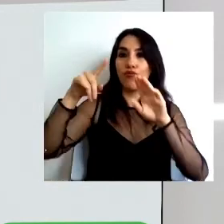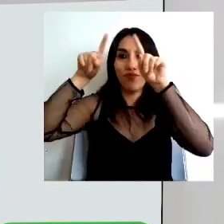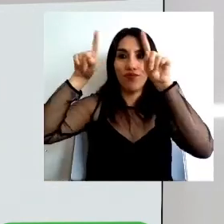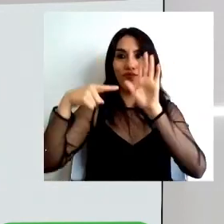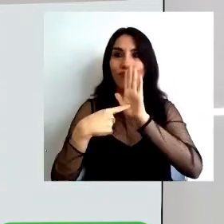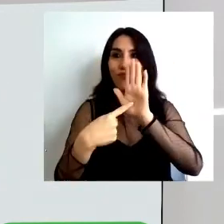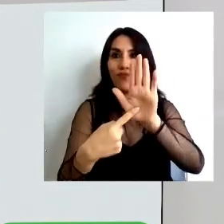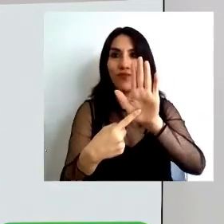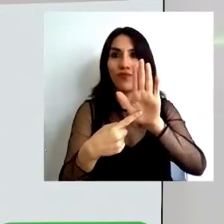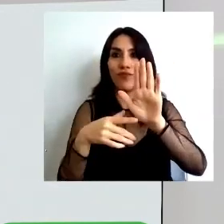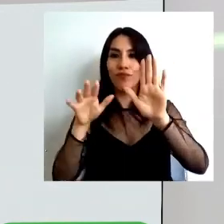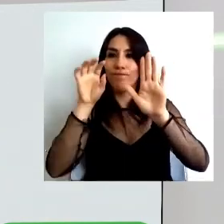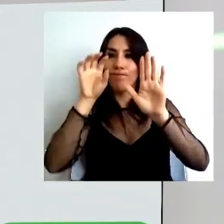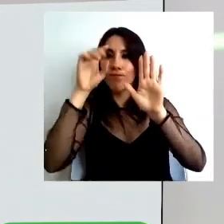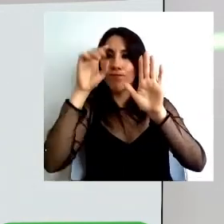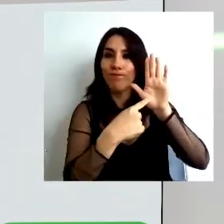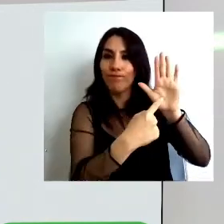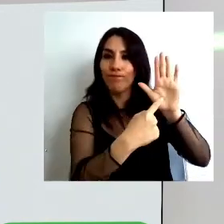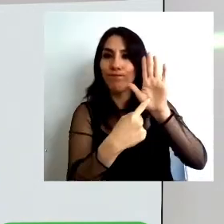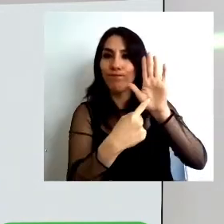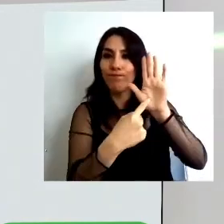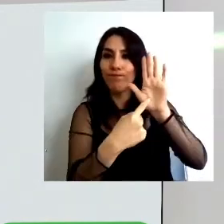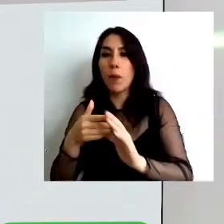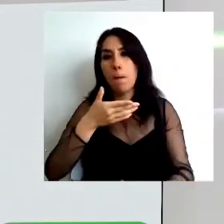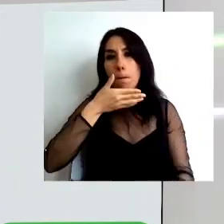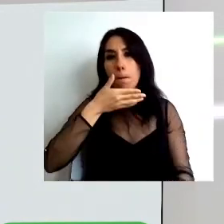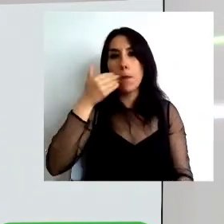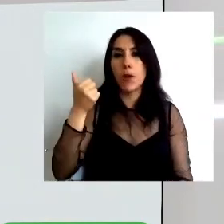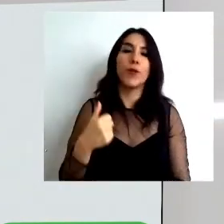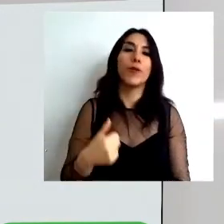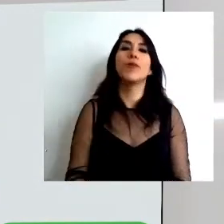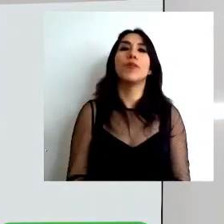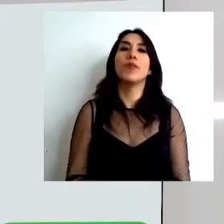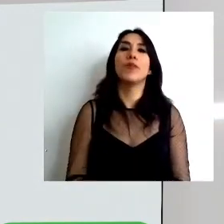remain flexible and adapt along the way.